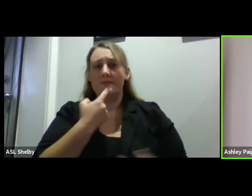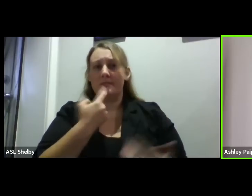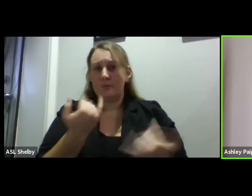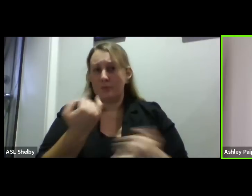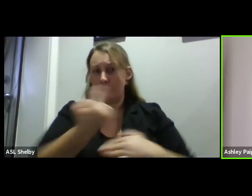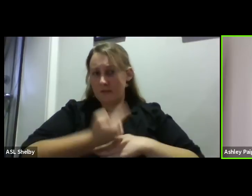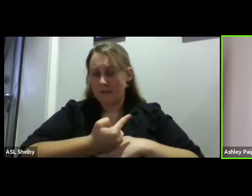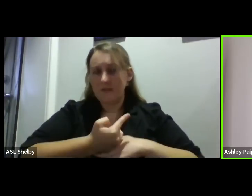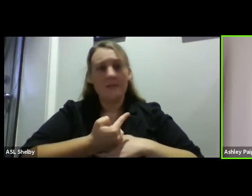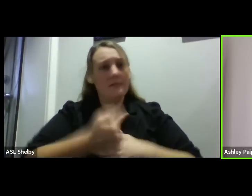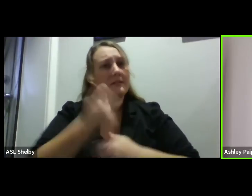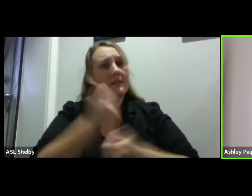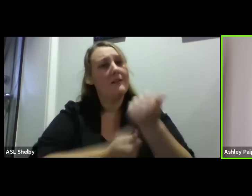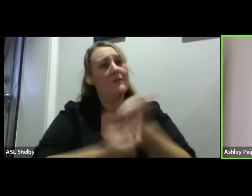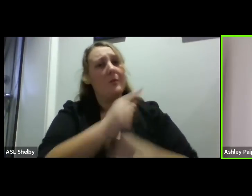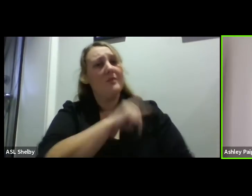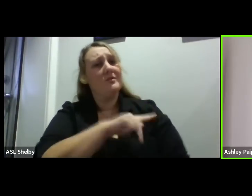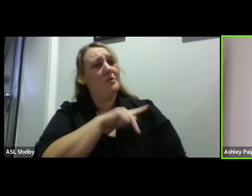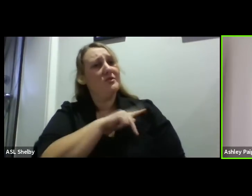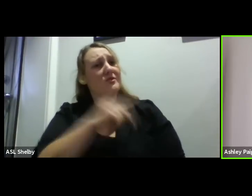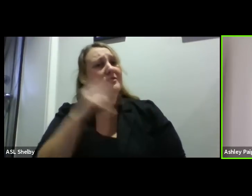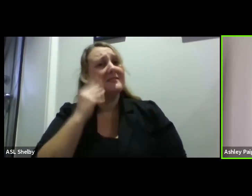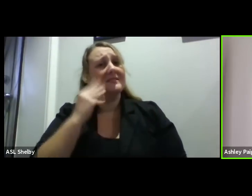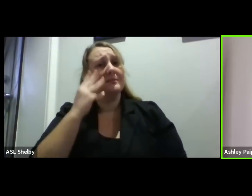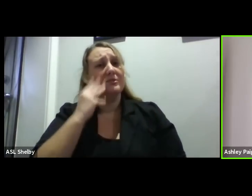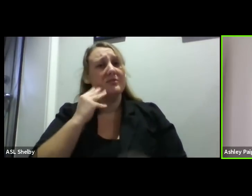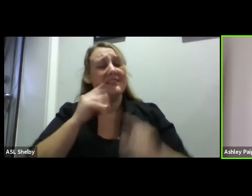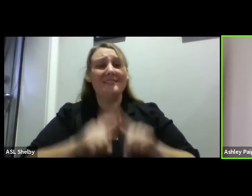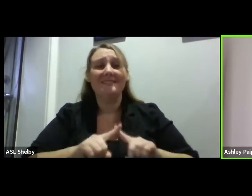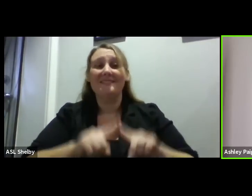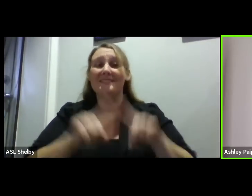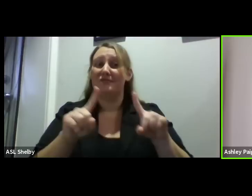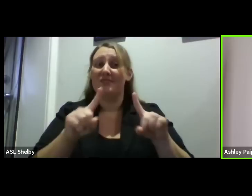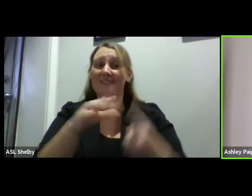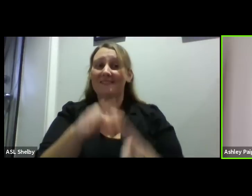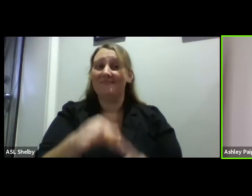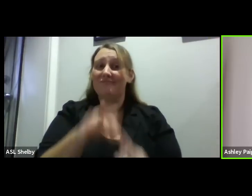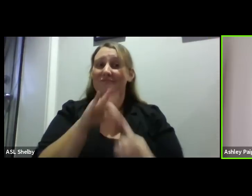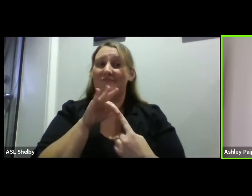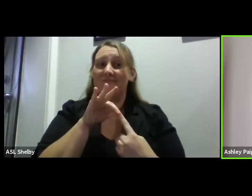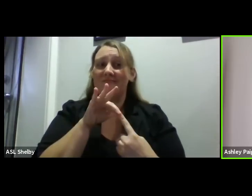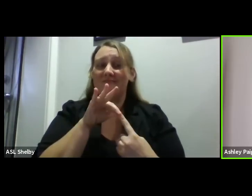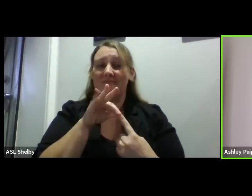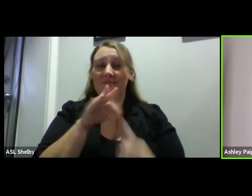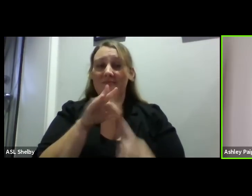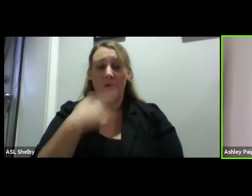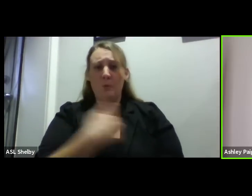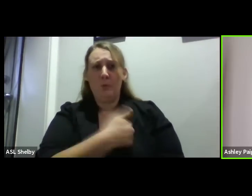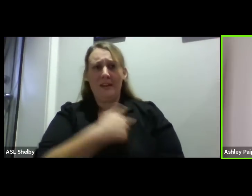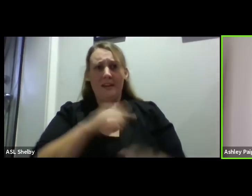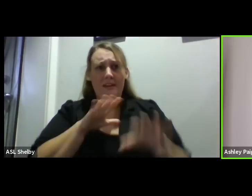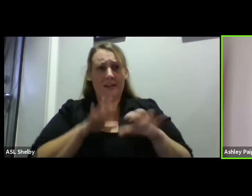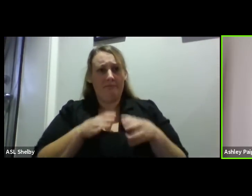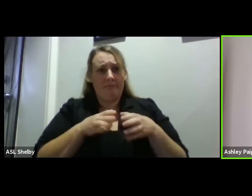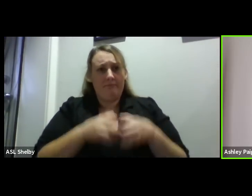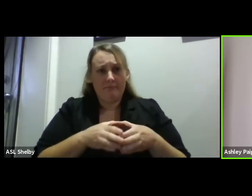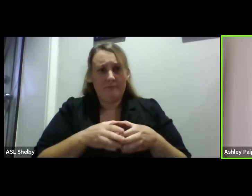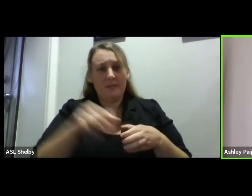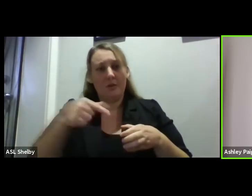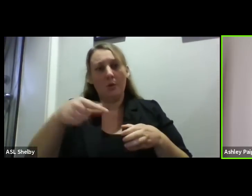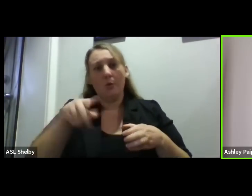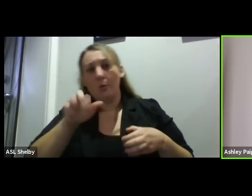experience is so very different. And we are not, as sex workers, as Black people, as trans people, as queer people, none of us